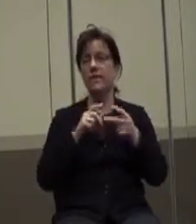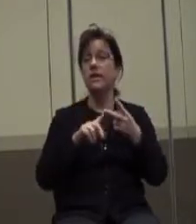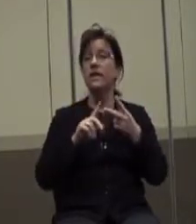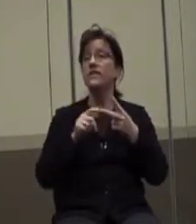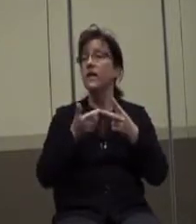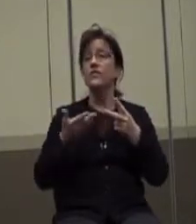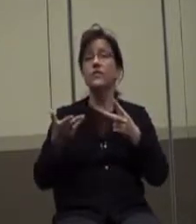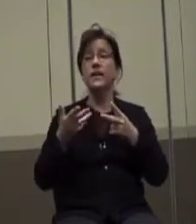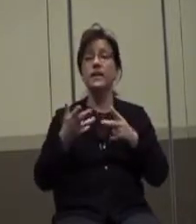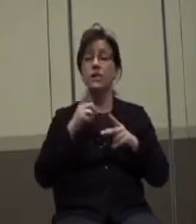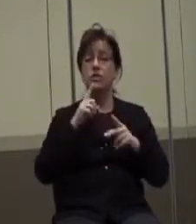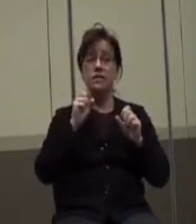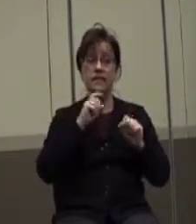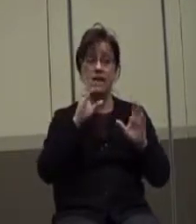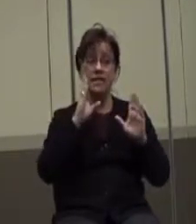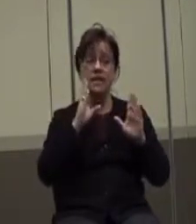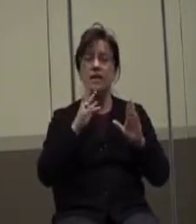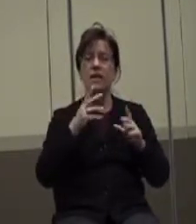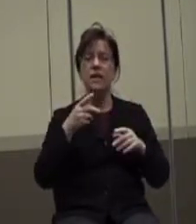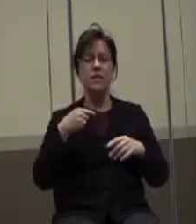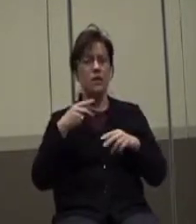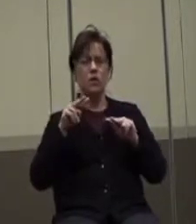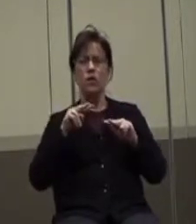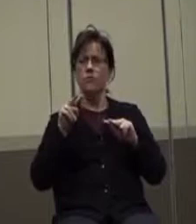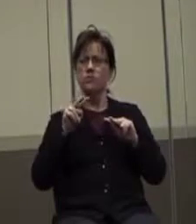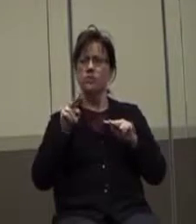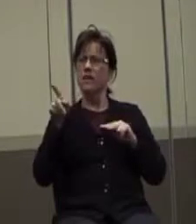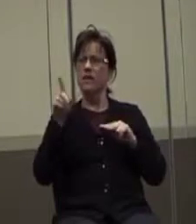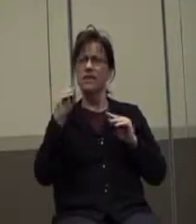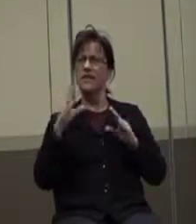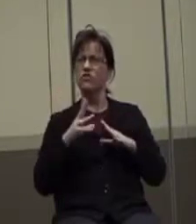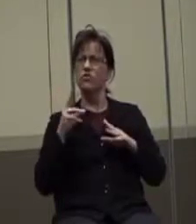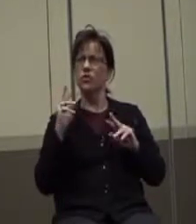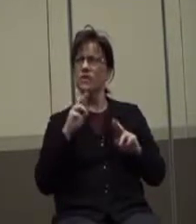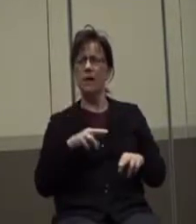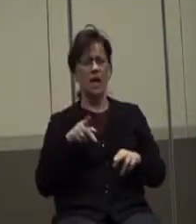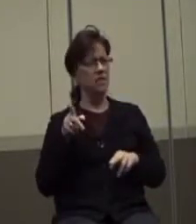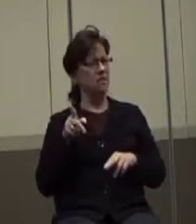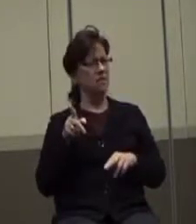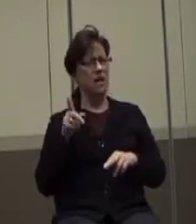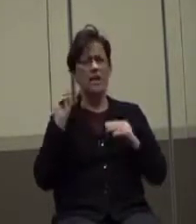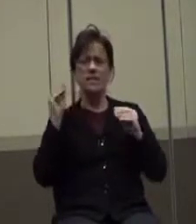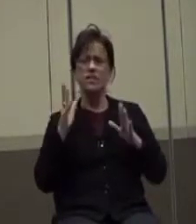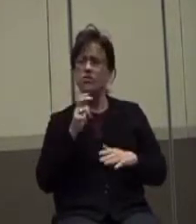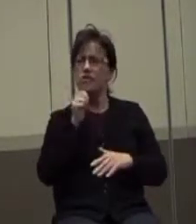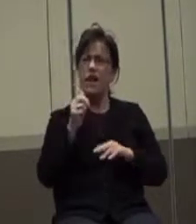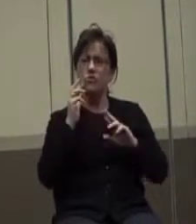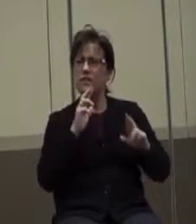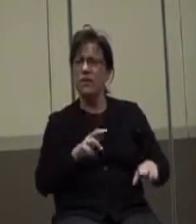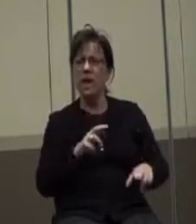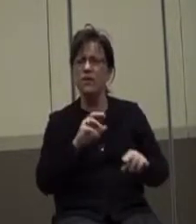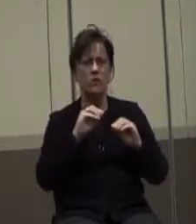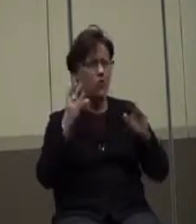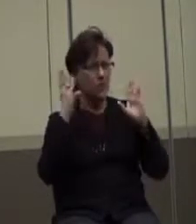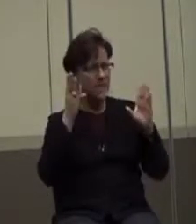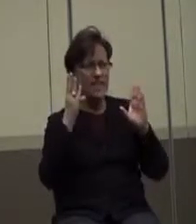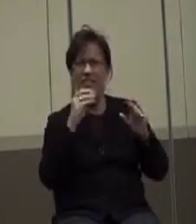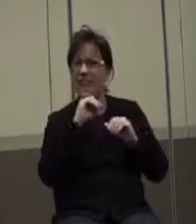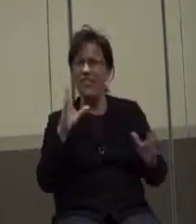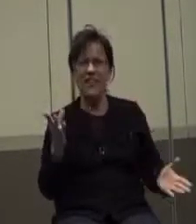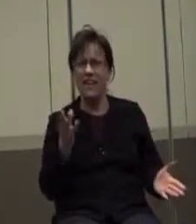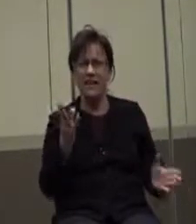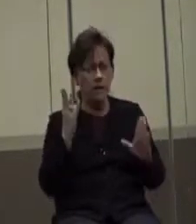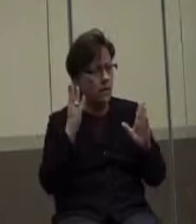could be attention. But then they were saying as they would look at the teacher response, in many cases the teacher didn't respond. There was no attention